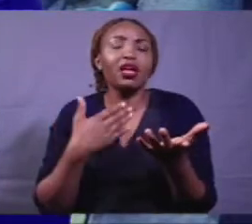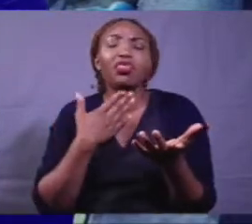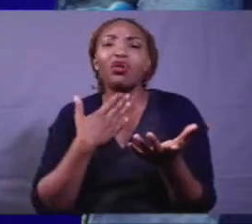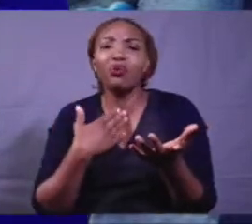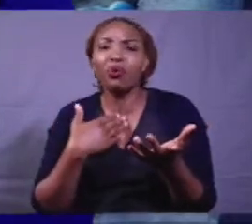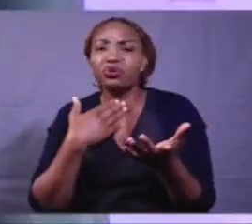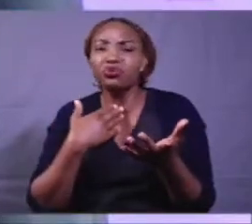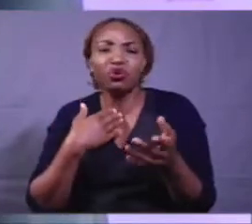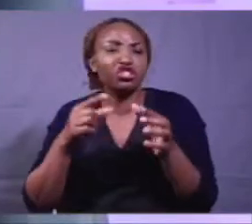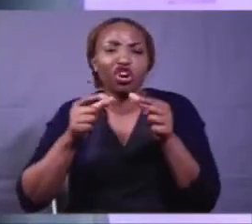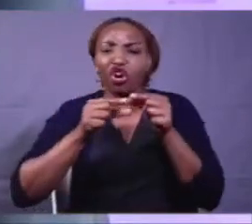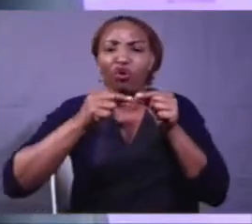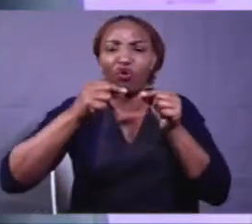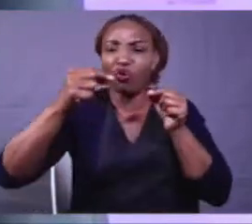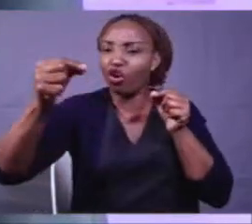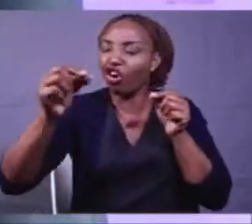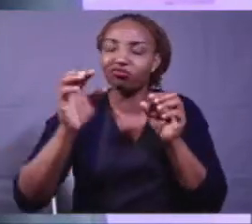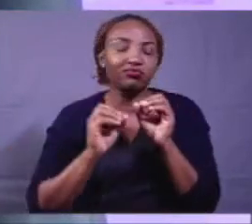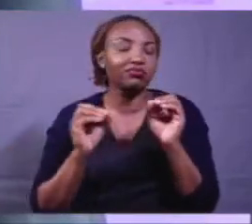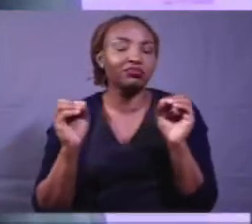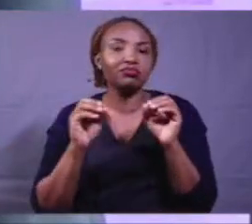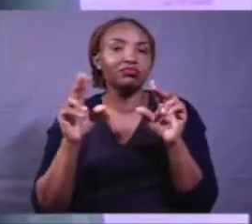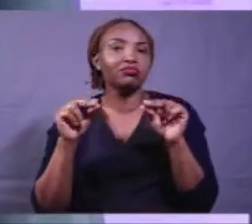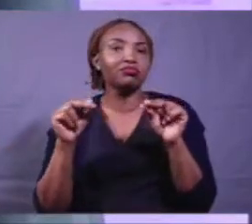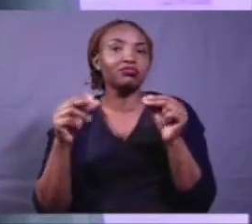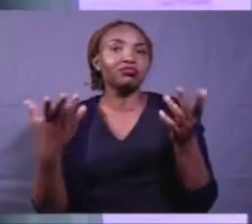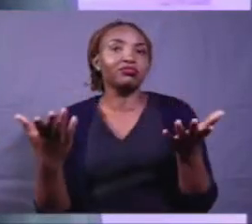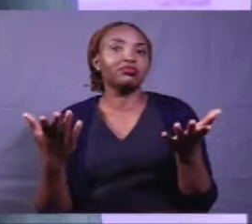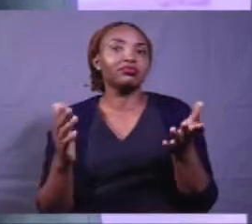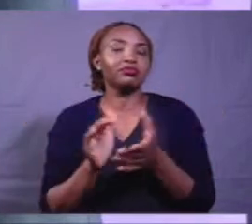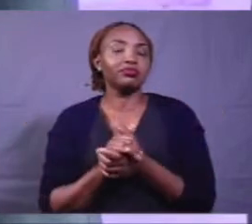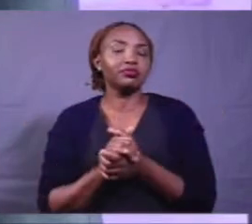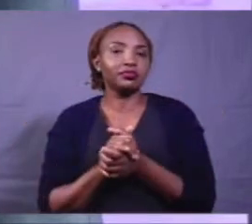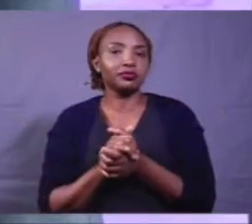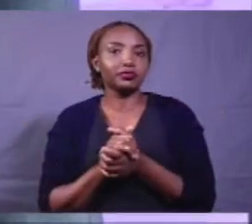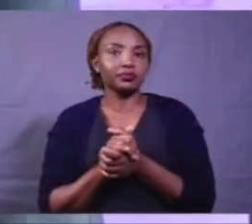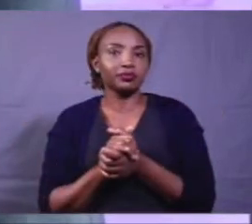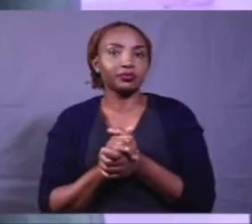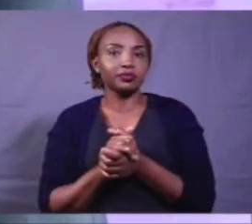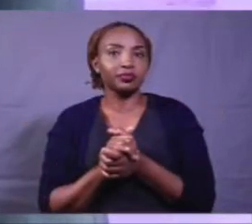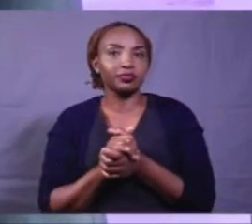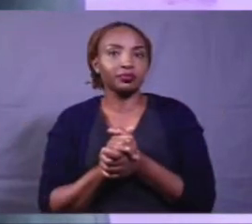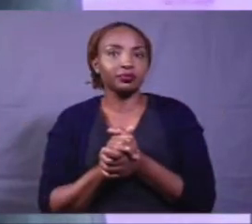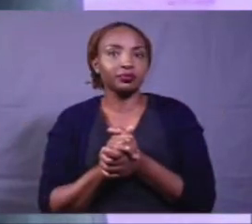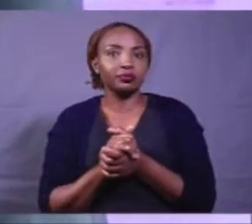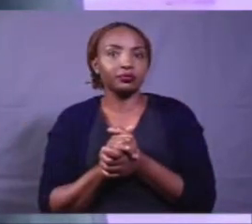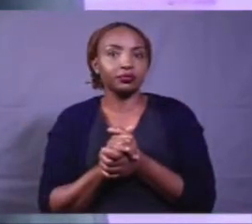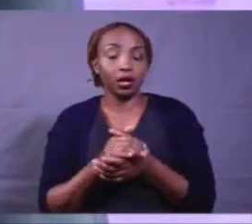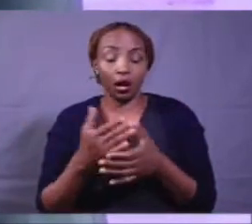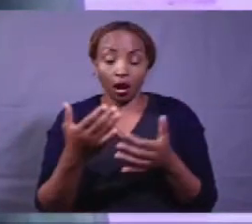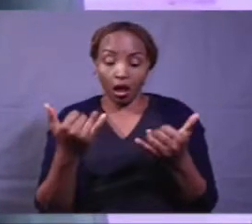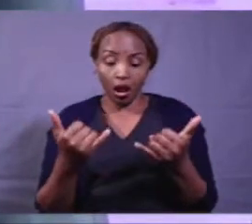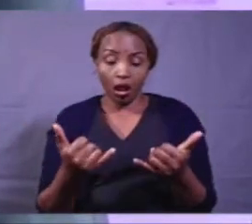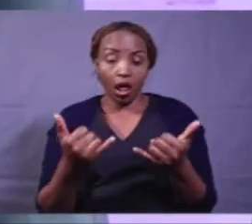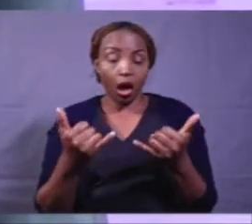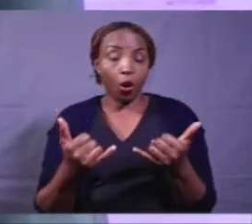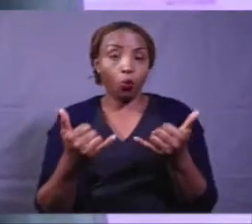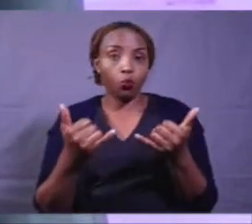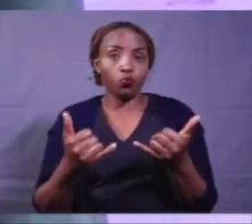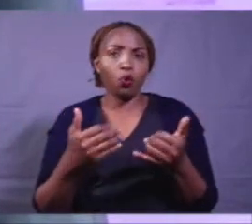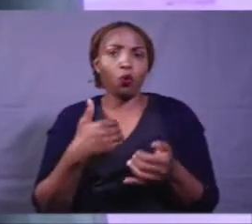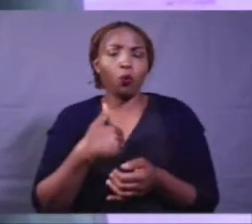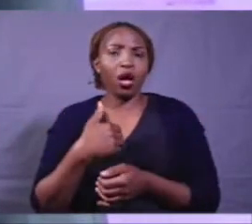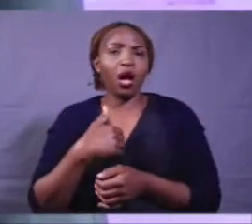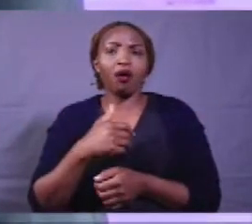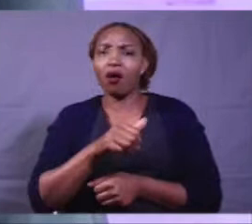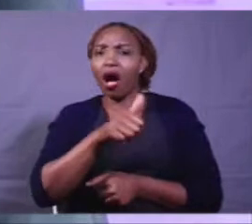into. All right, Wakili, there are many young lawyers in this country, like yourself and many others. I'm aware